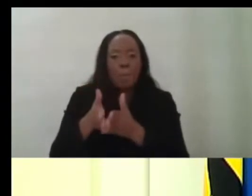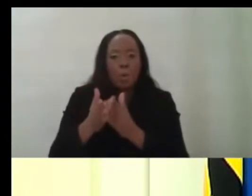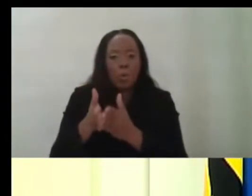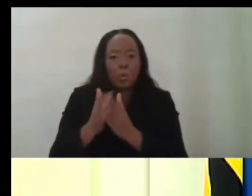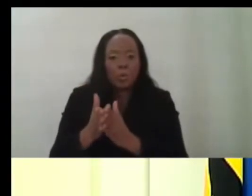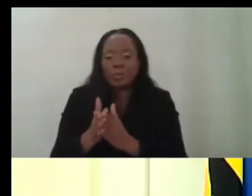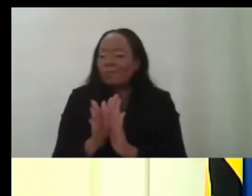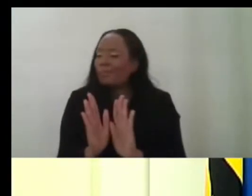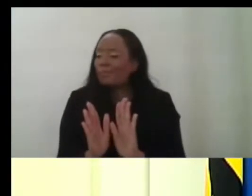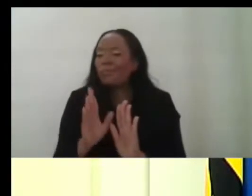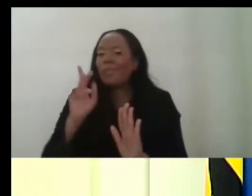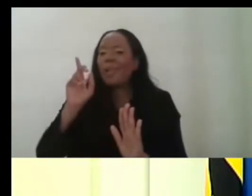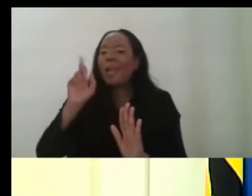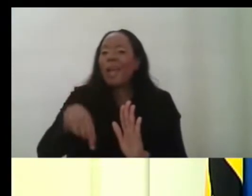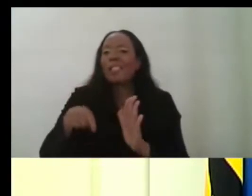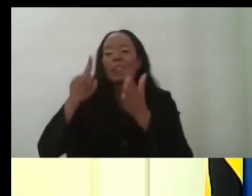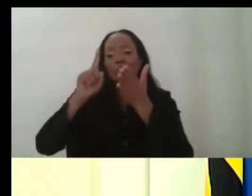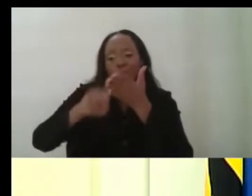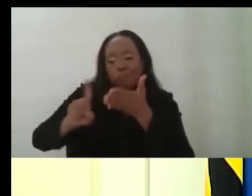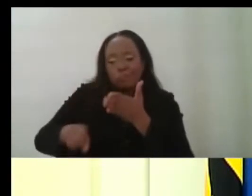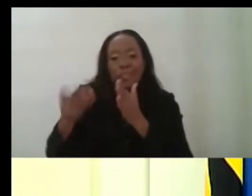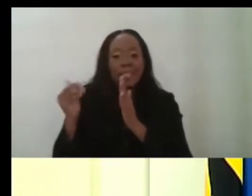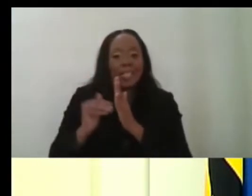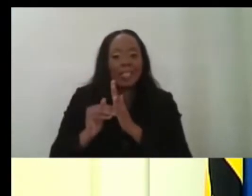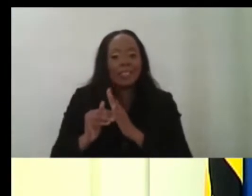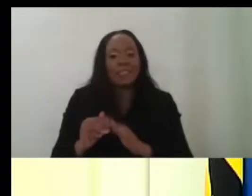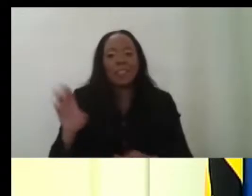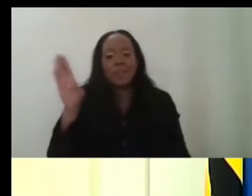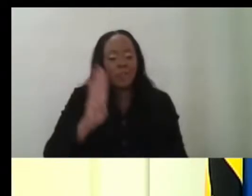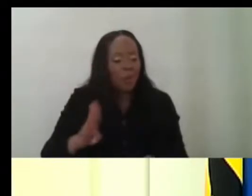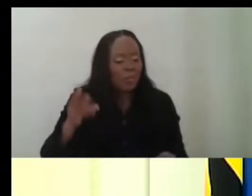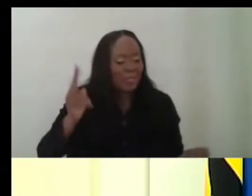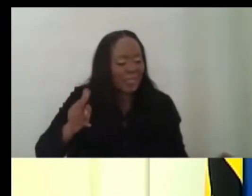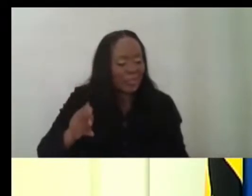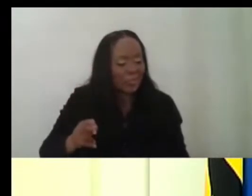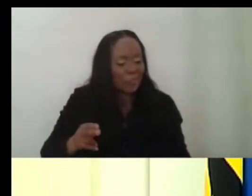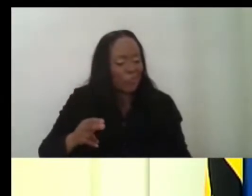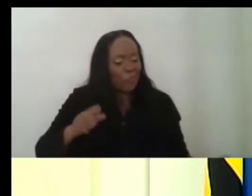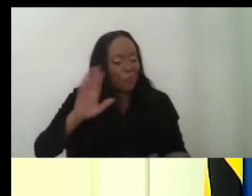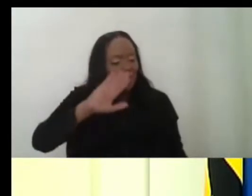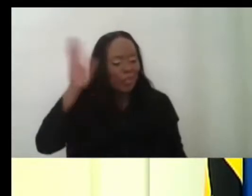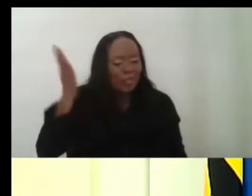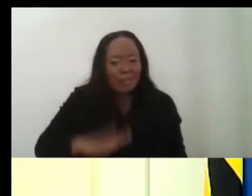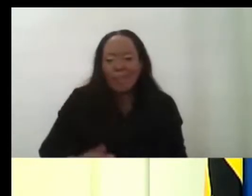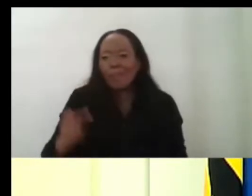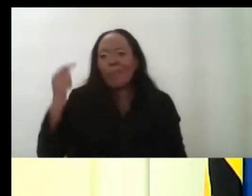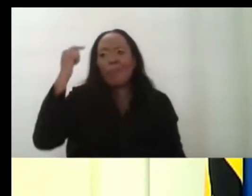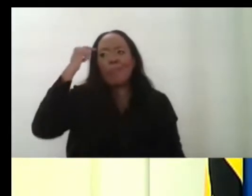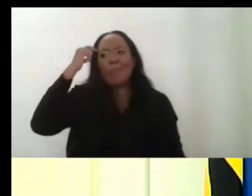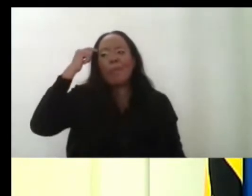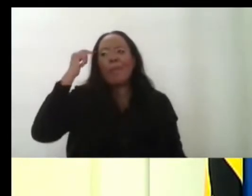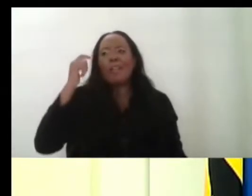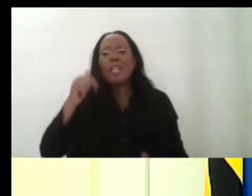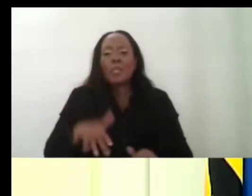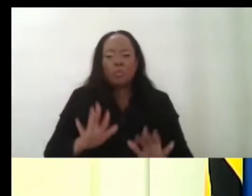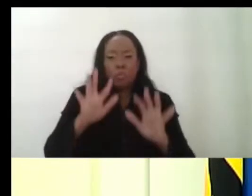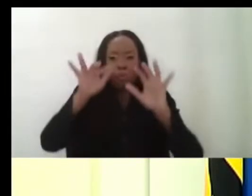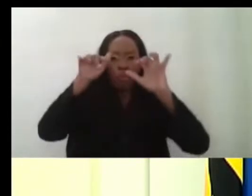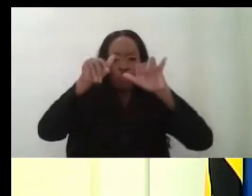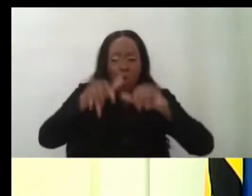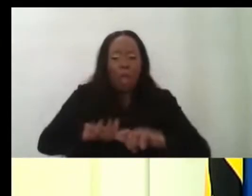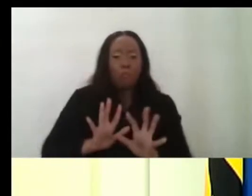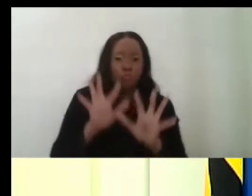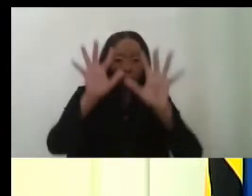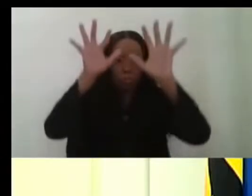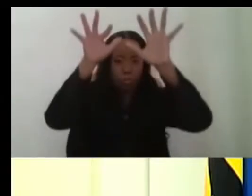revised. Never in the history of Barbados has storm surge overwhelmed the outer wall of the Bridgetown port, such that 2